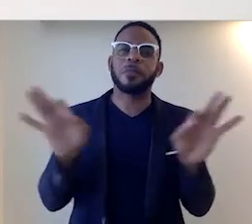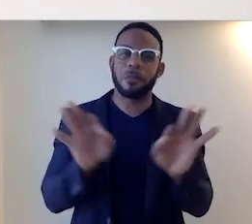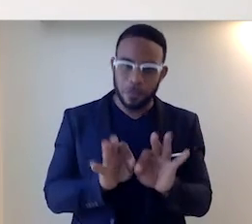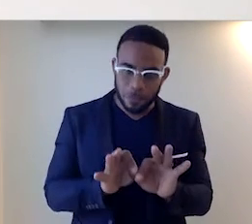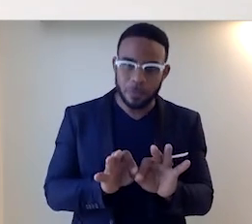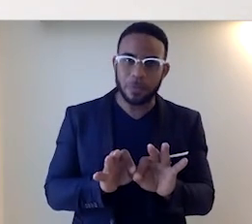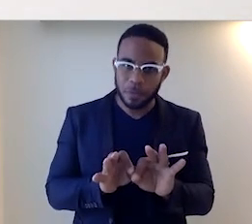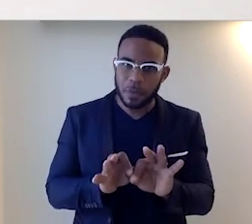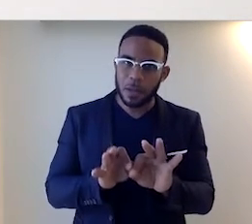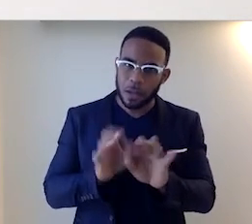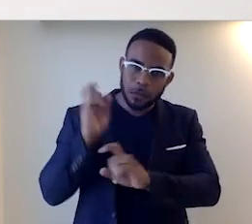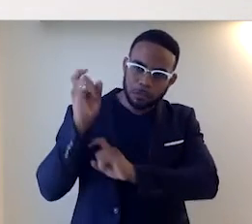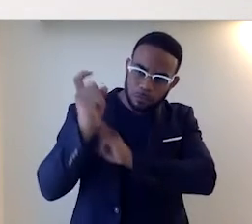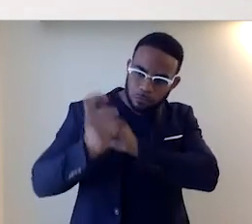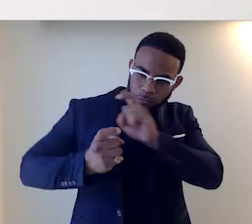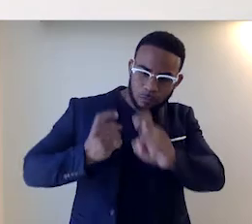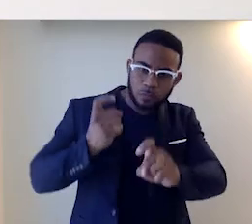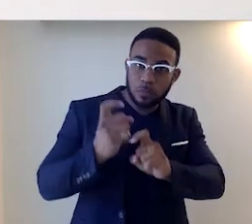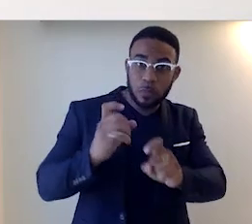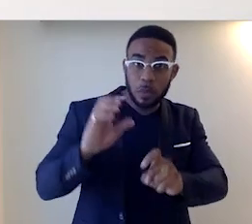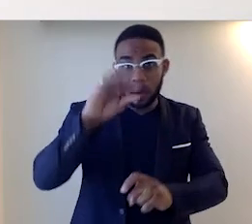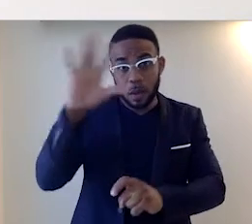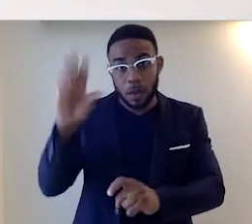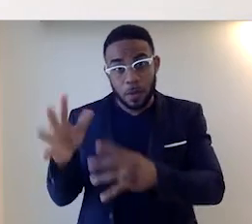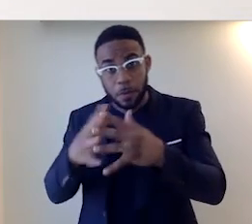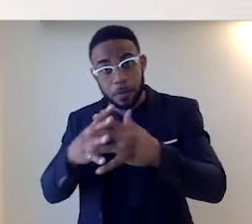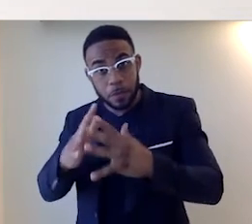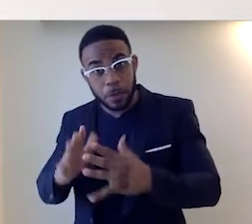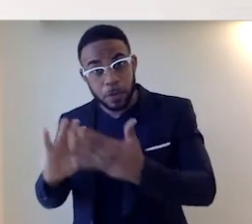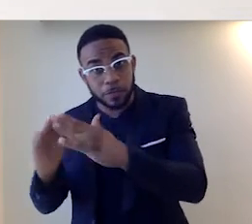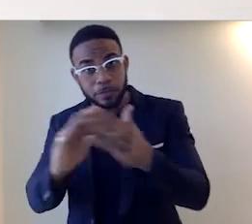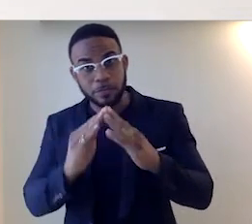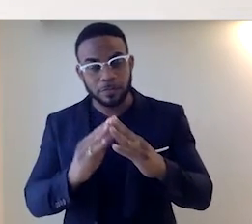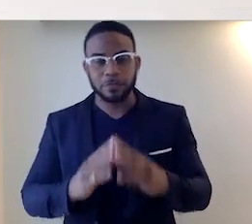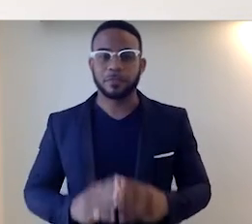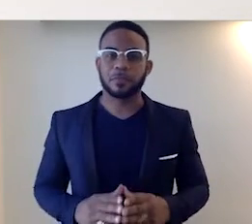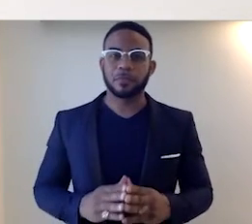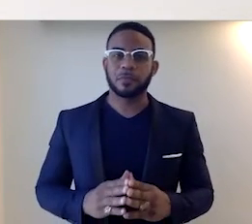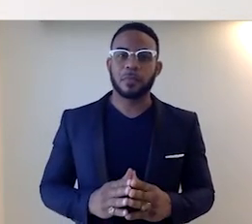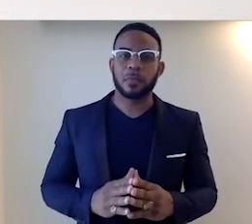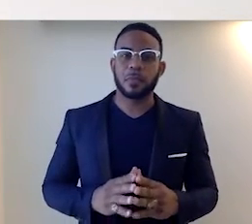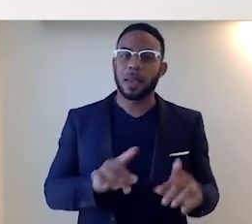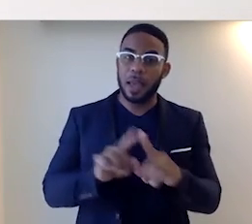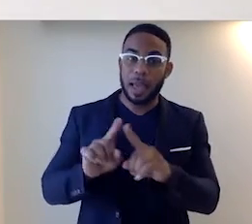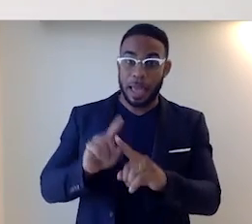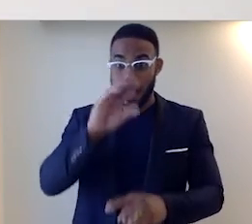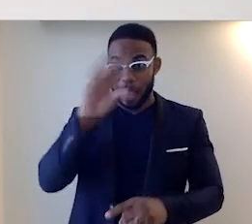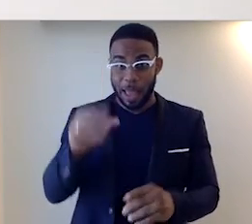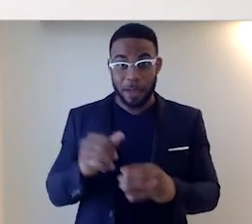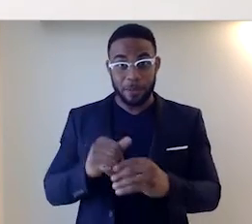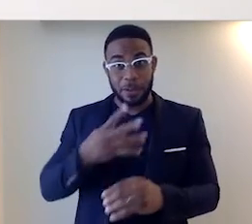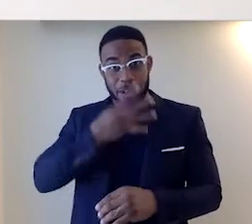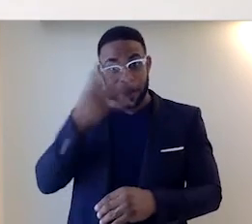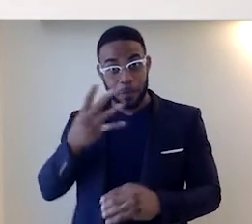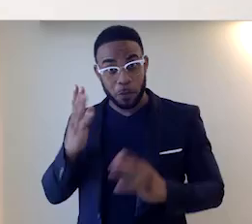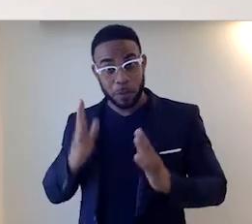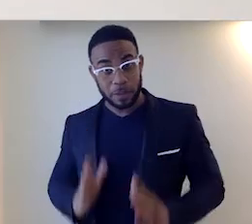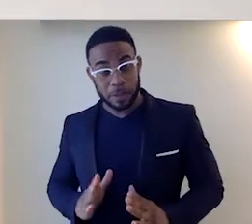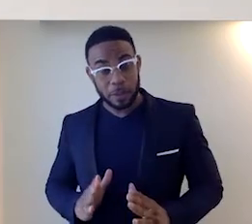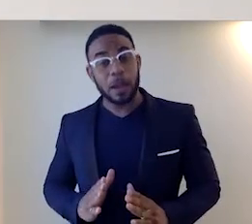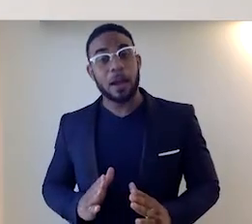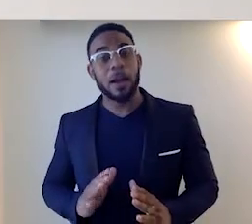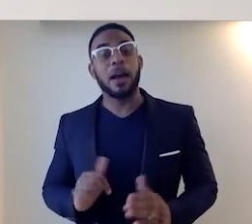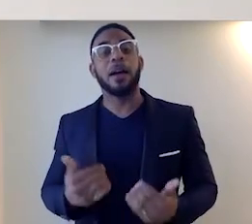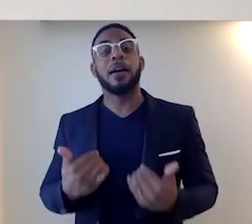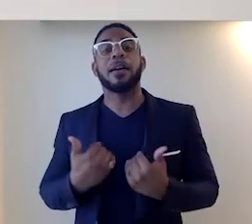significant contributions of the African American community. As an African immigrant, I